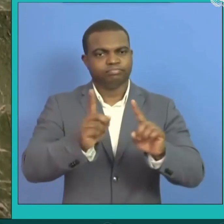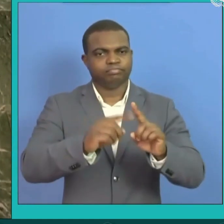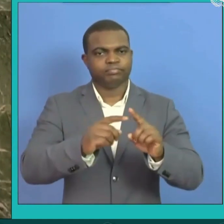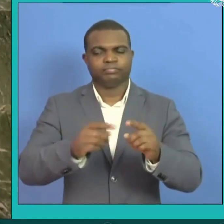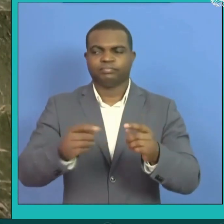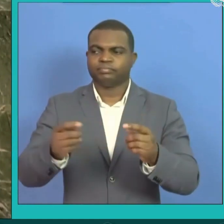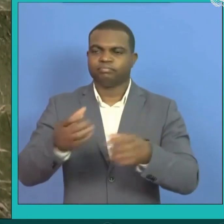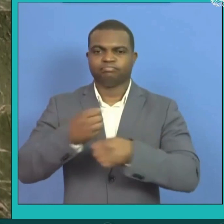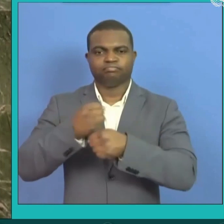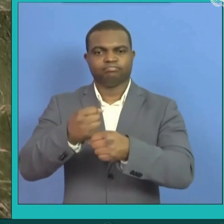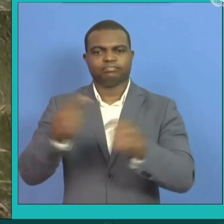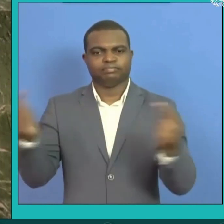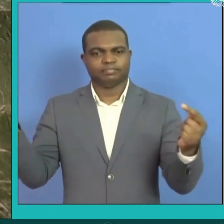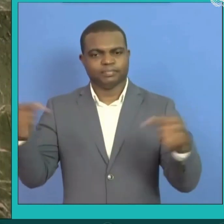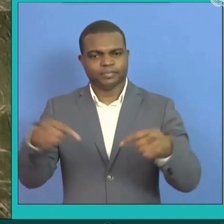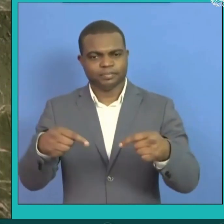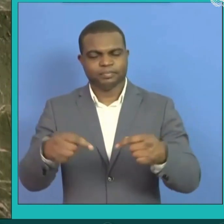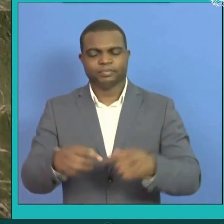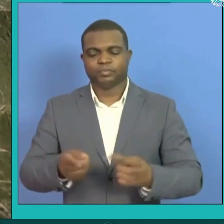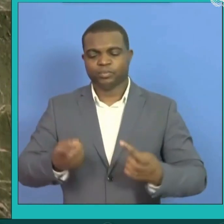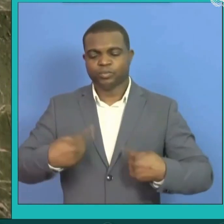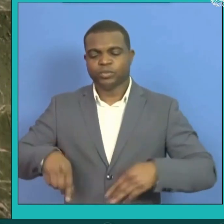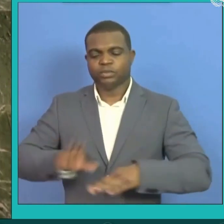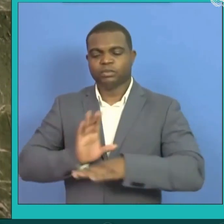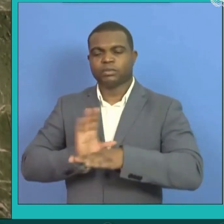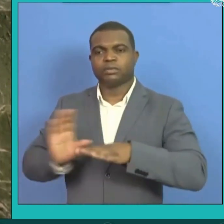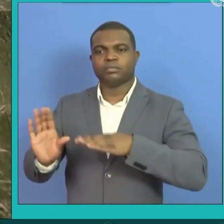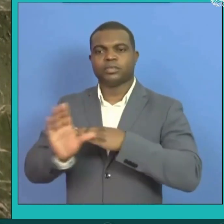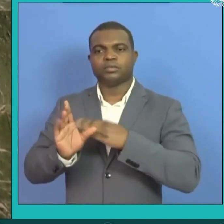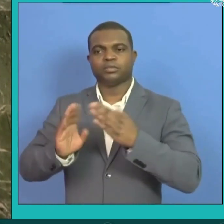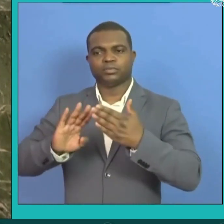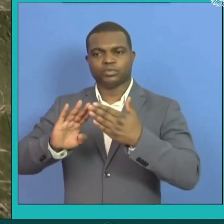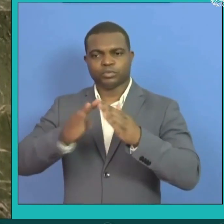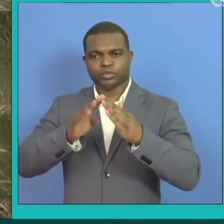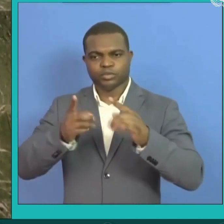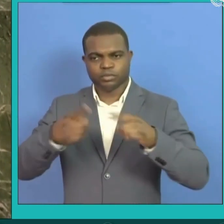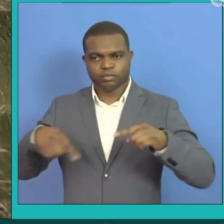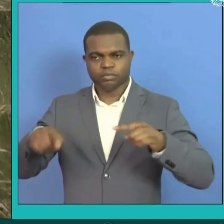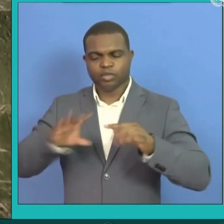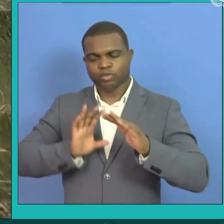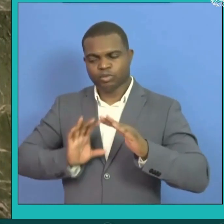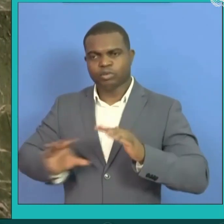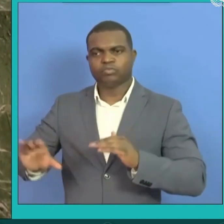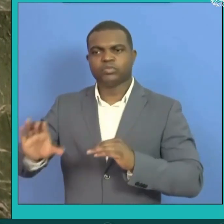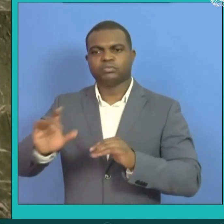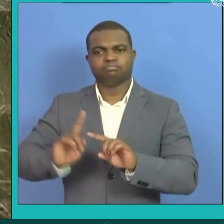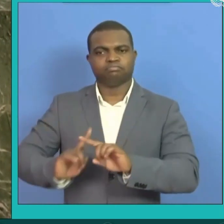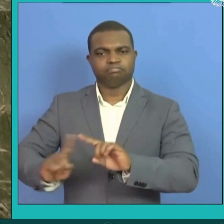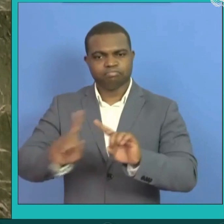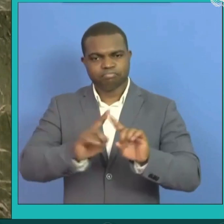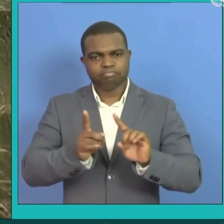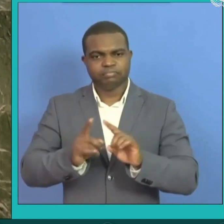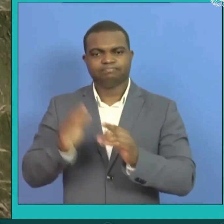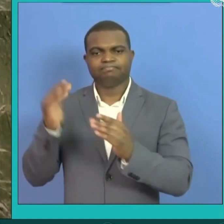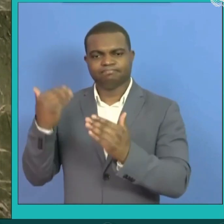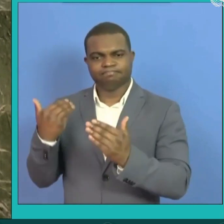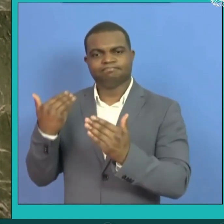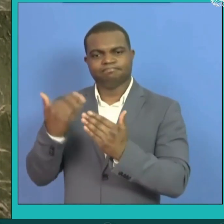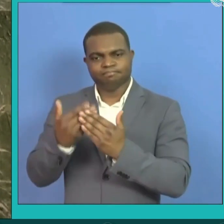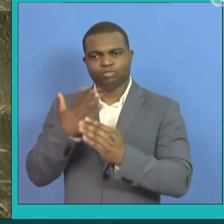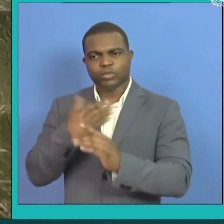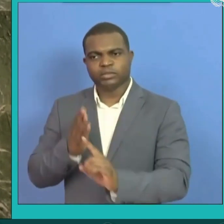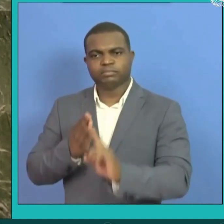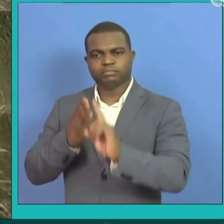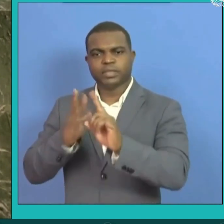experienced disproportionate challenges for sustainable development owing to our geography, small size and open economies that leave